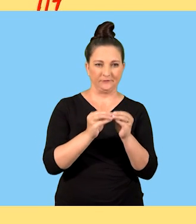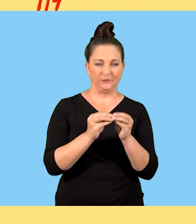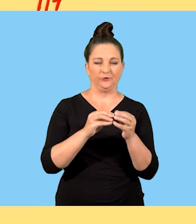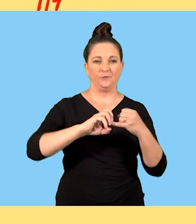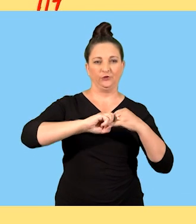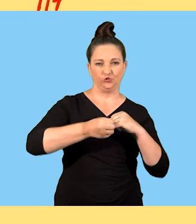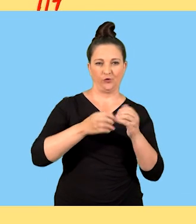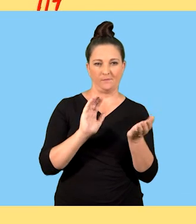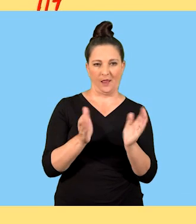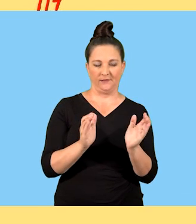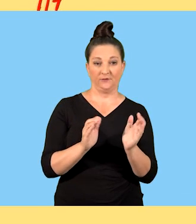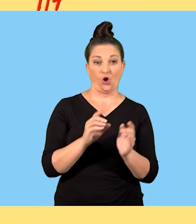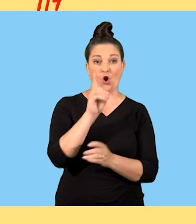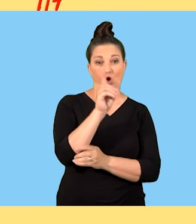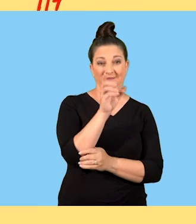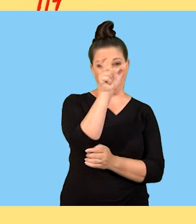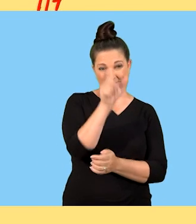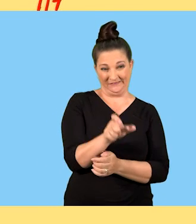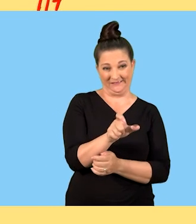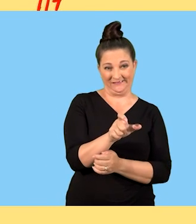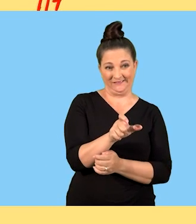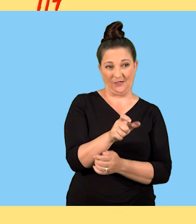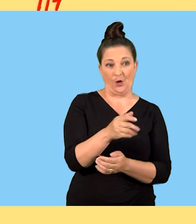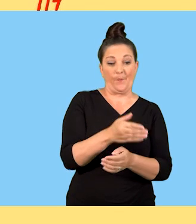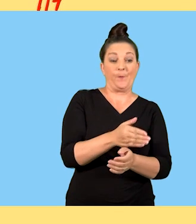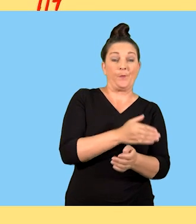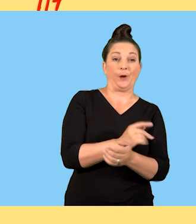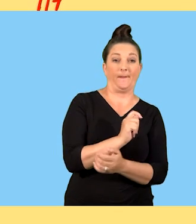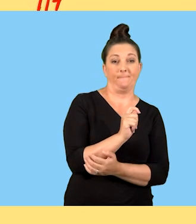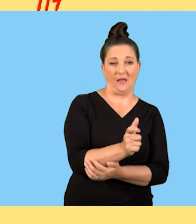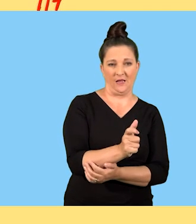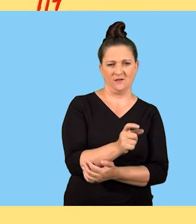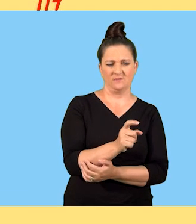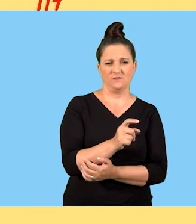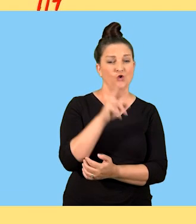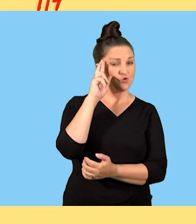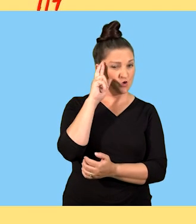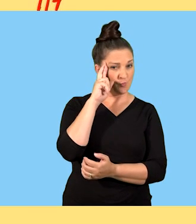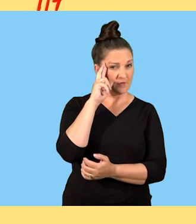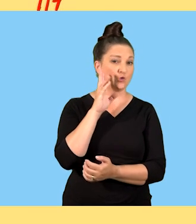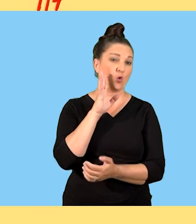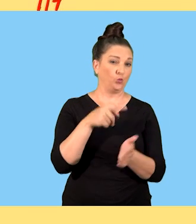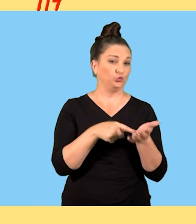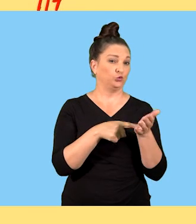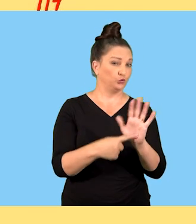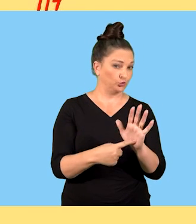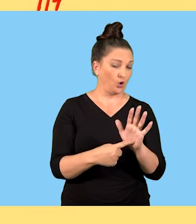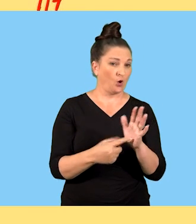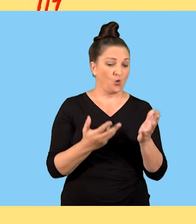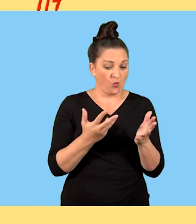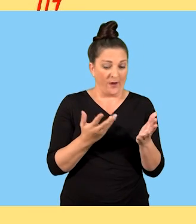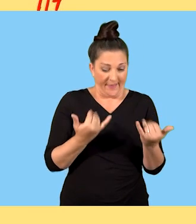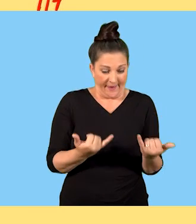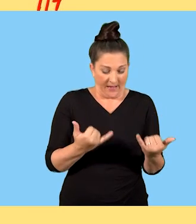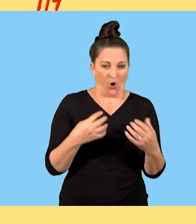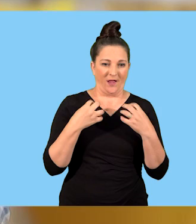post-adjustment trial balance, on the debit side, we have our prepaid expense. We debit it because remember, it will be shown